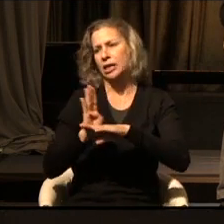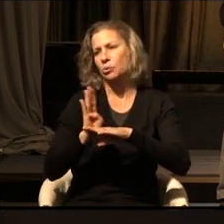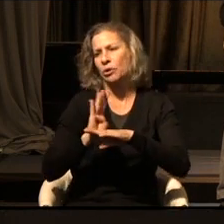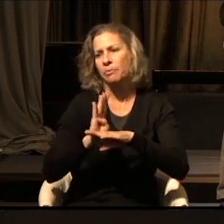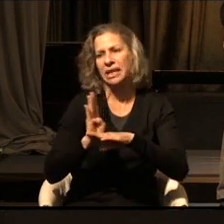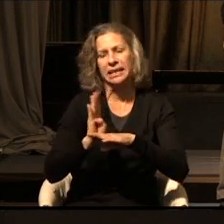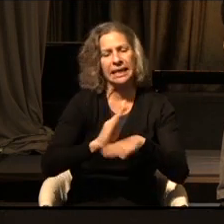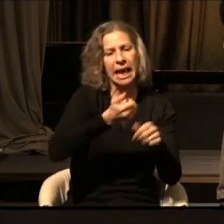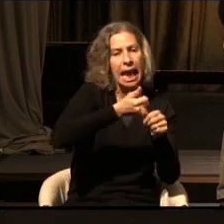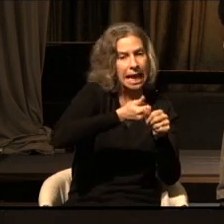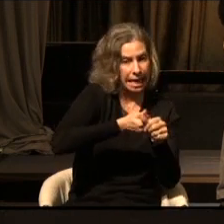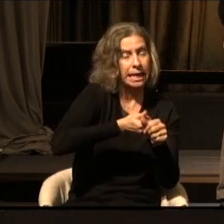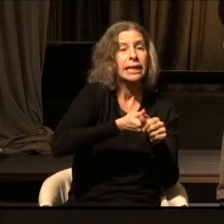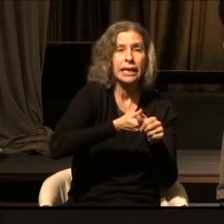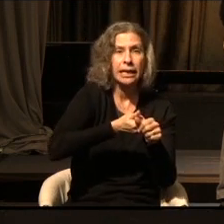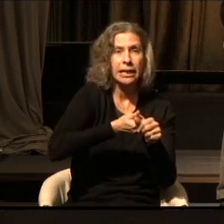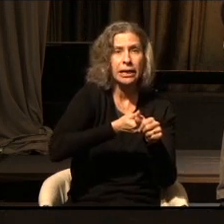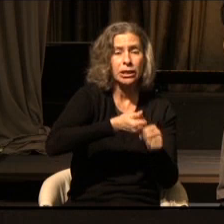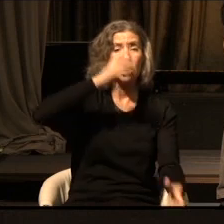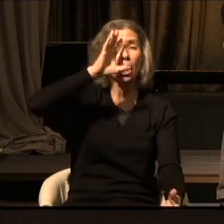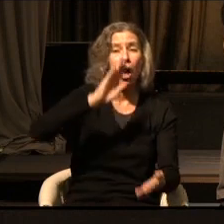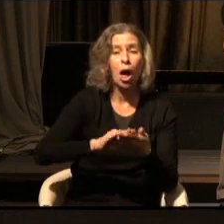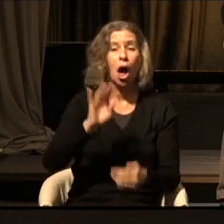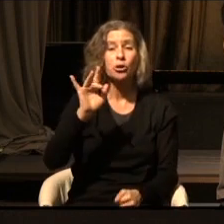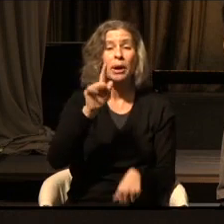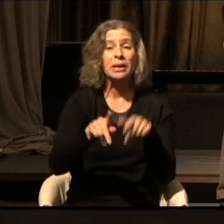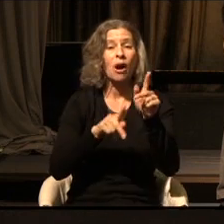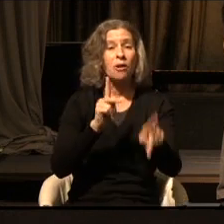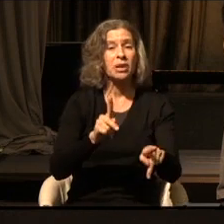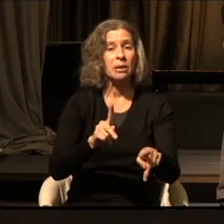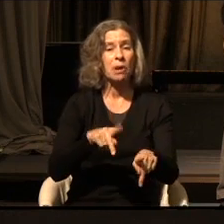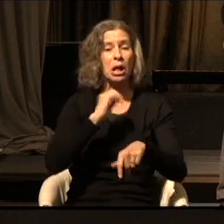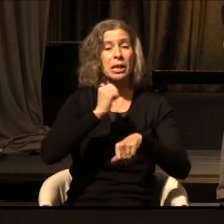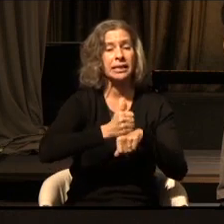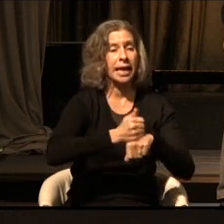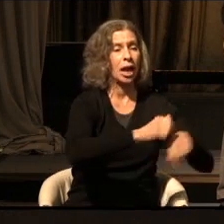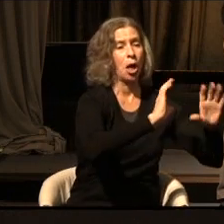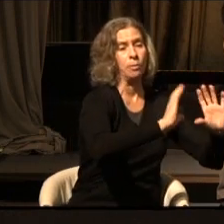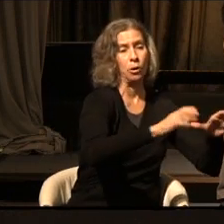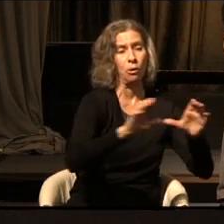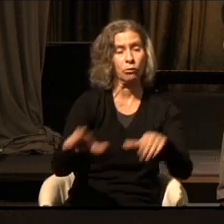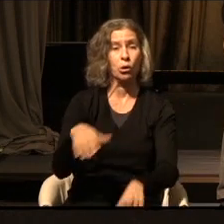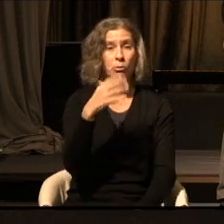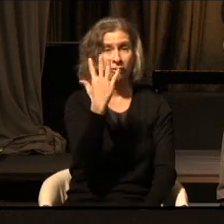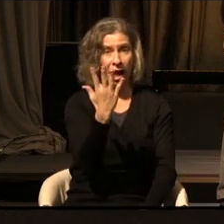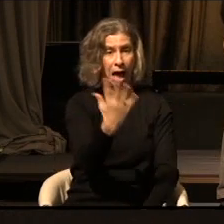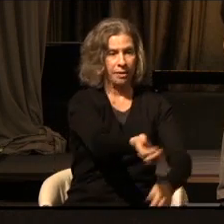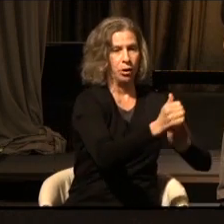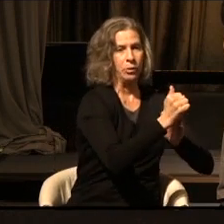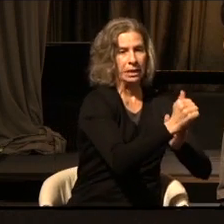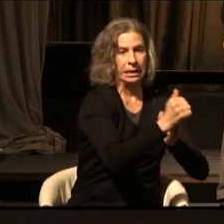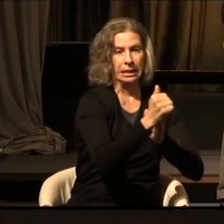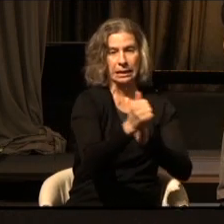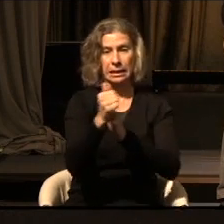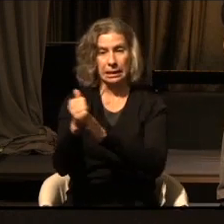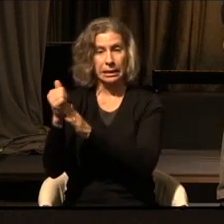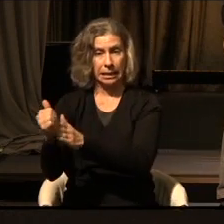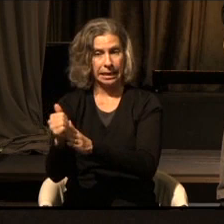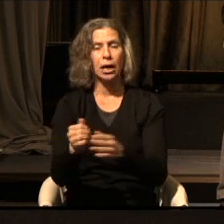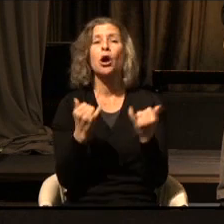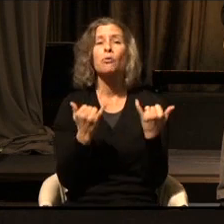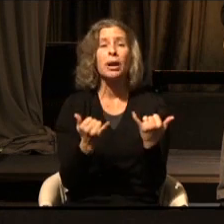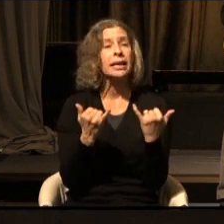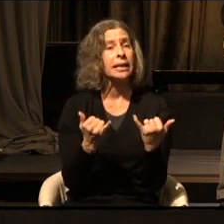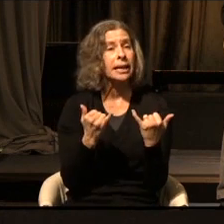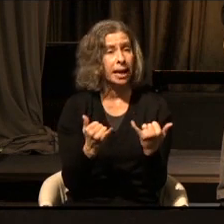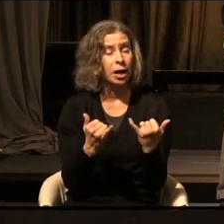of those 25 people, they're split into 5 groups, and each group is led by a group leader. And I want to take a moment now